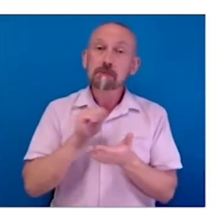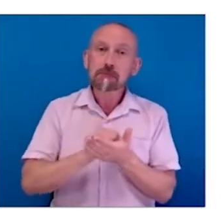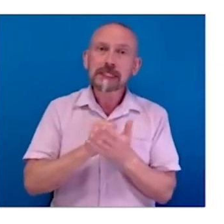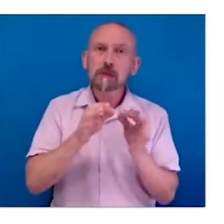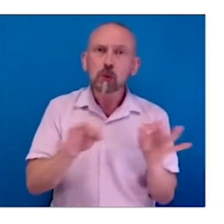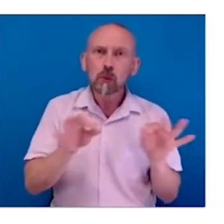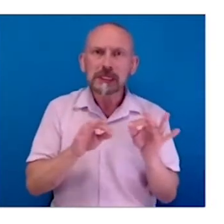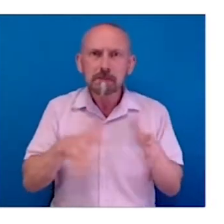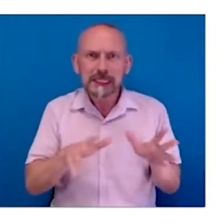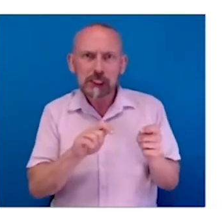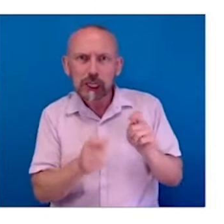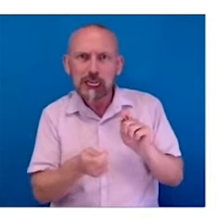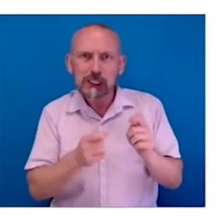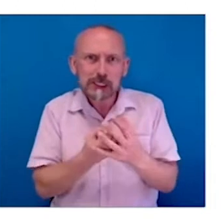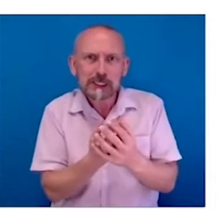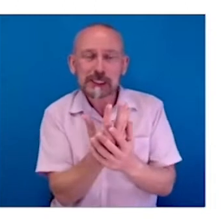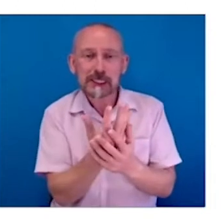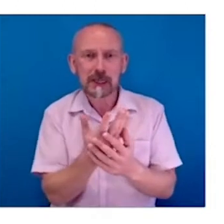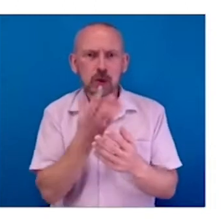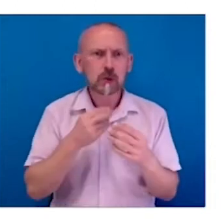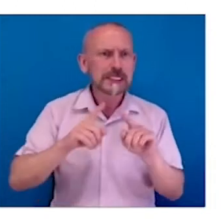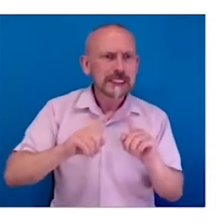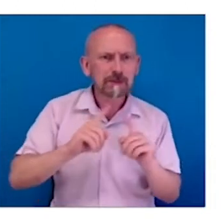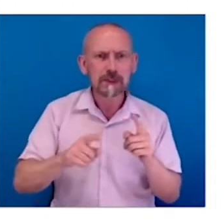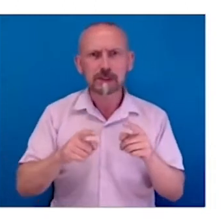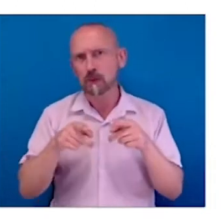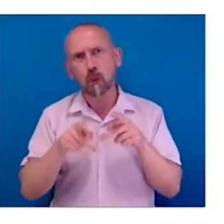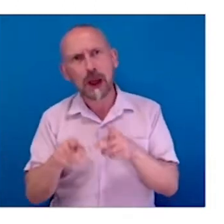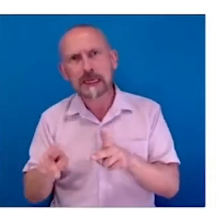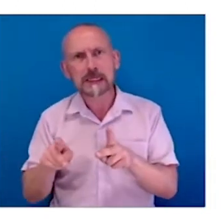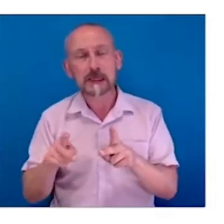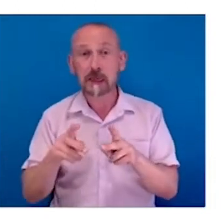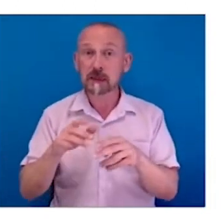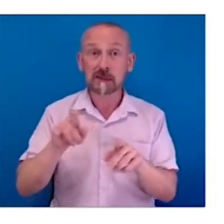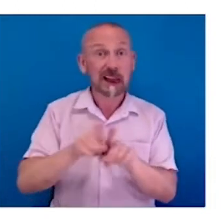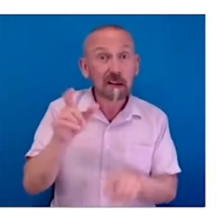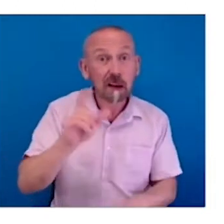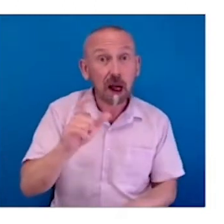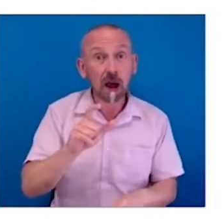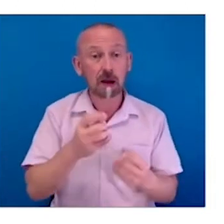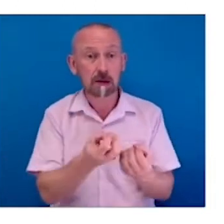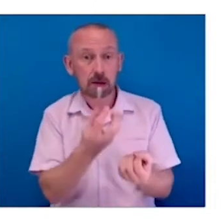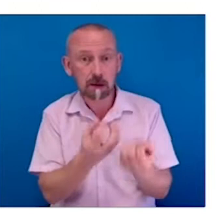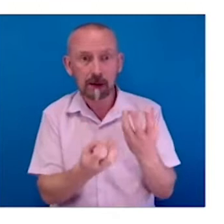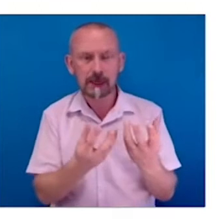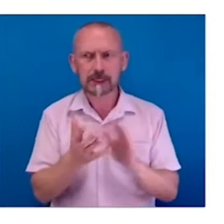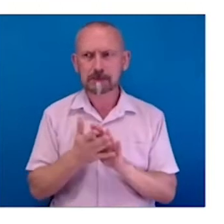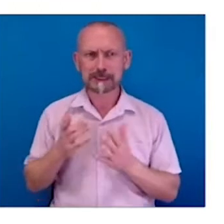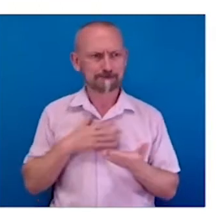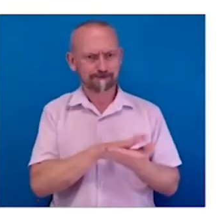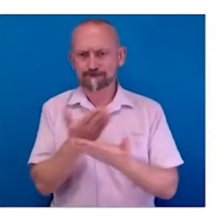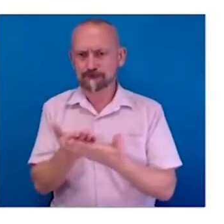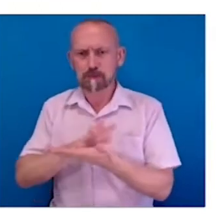color, transcribers have had to find ways to express or describe these new ways of notating